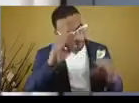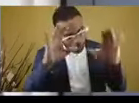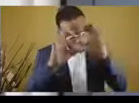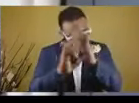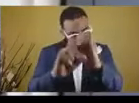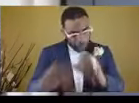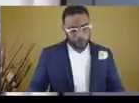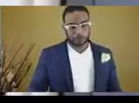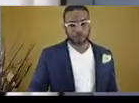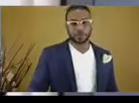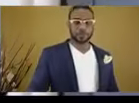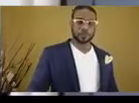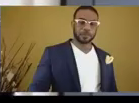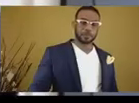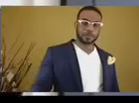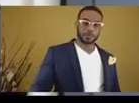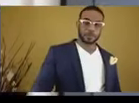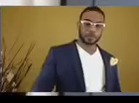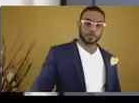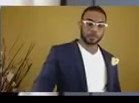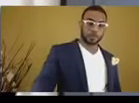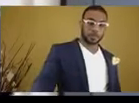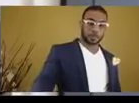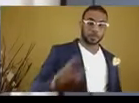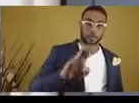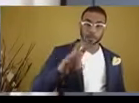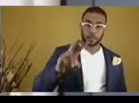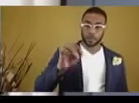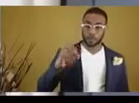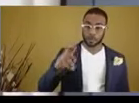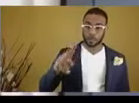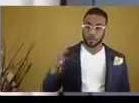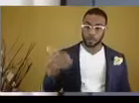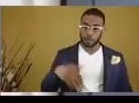me. Reverend Sharpton, I want to bring you in now.